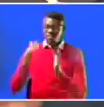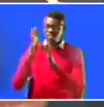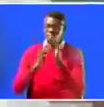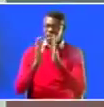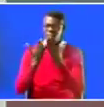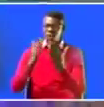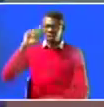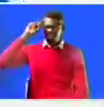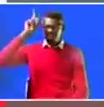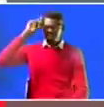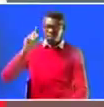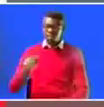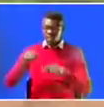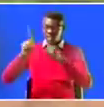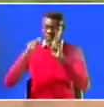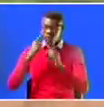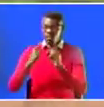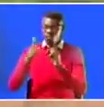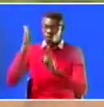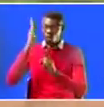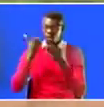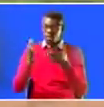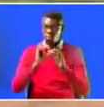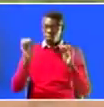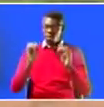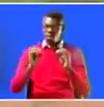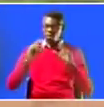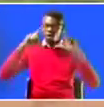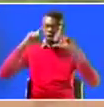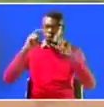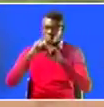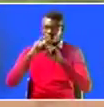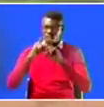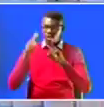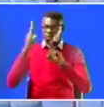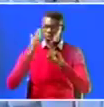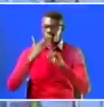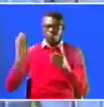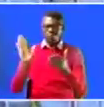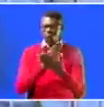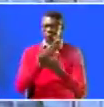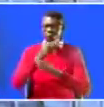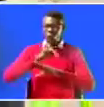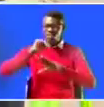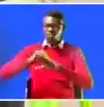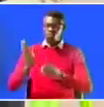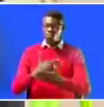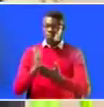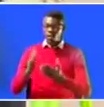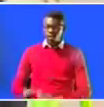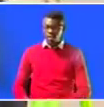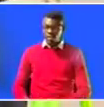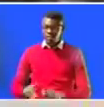say there is no God. We want the word God removed from the national anthem. And the stigma has